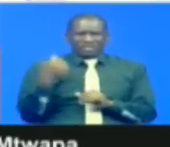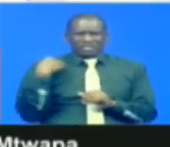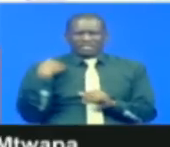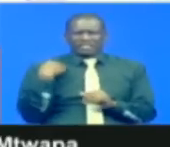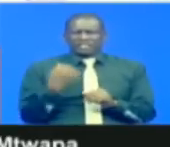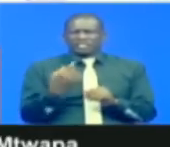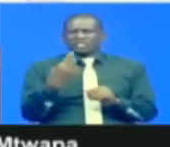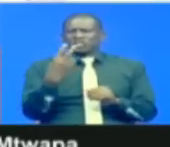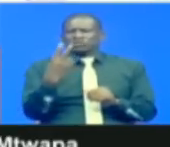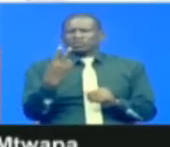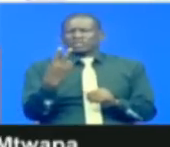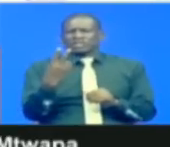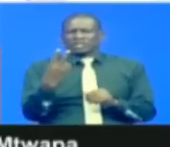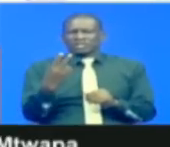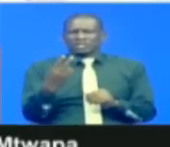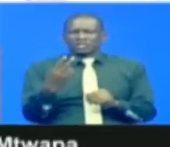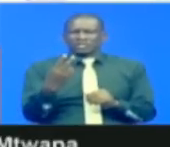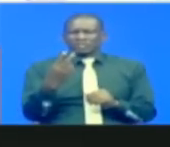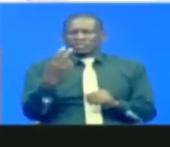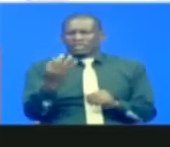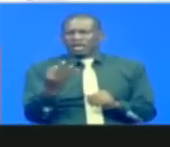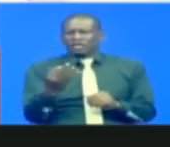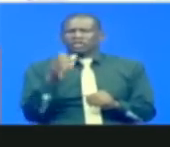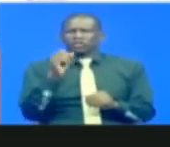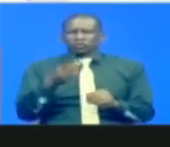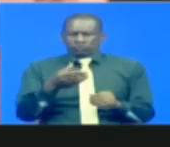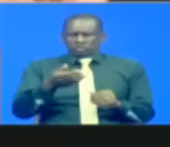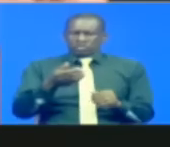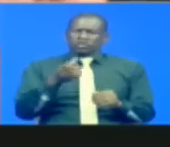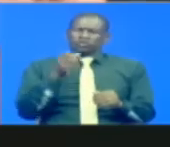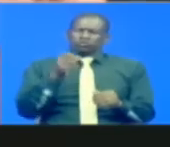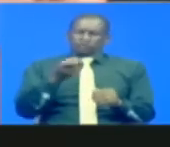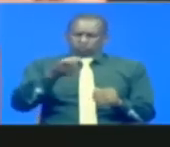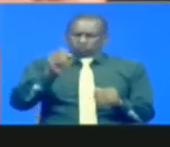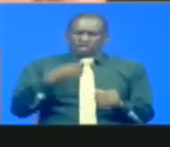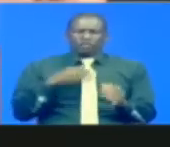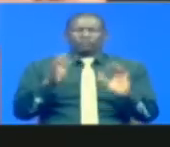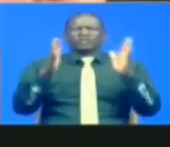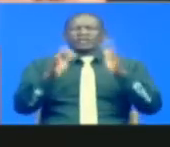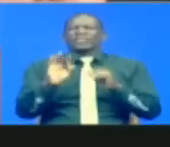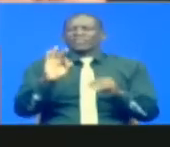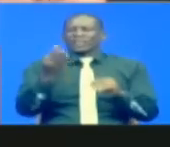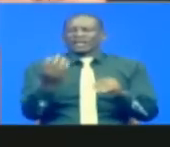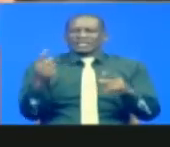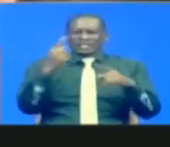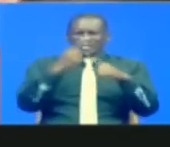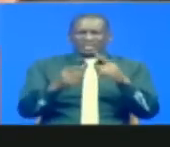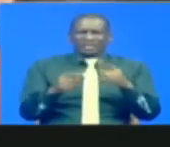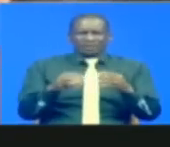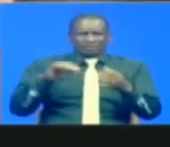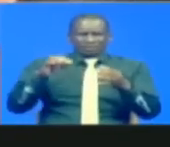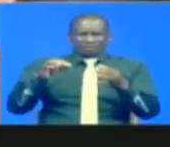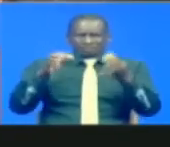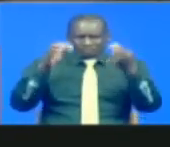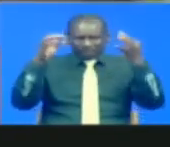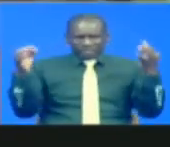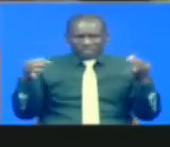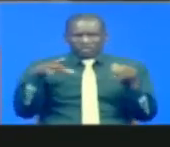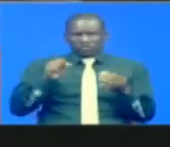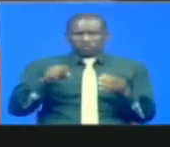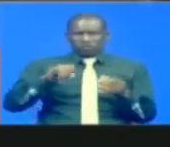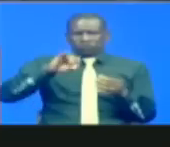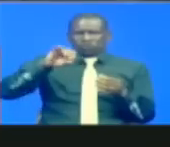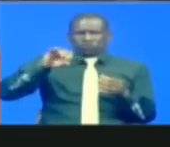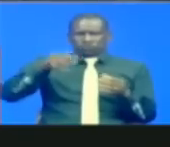23rd would have been our third year anniversary. Derito leaves behind a widow and a five-month-old